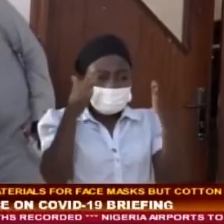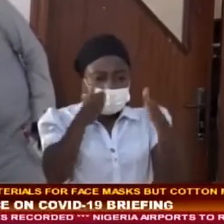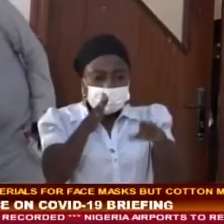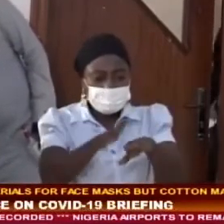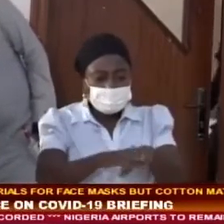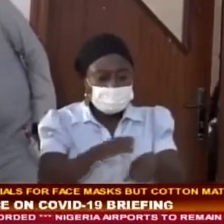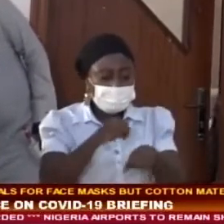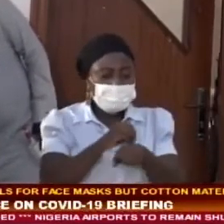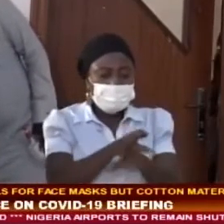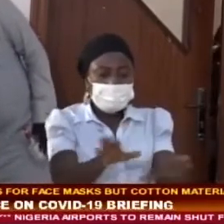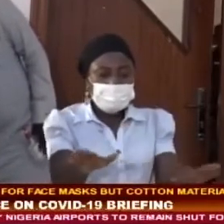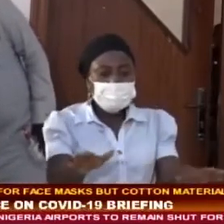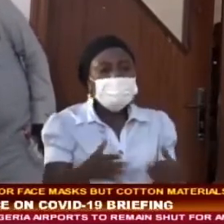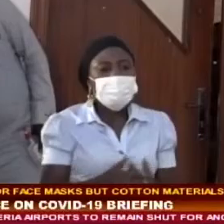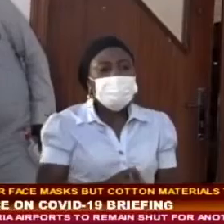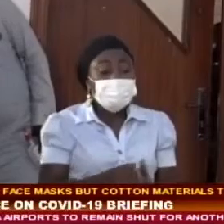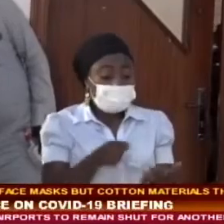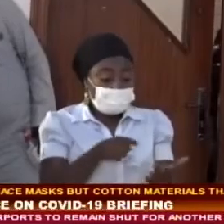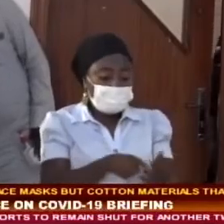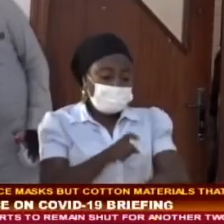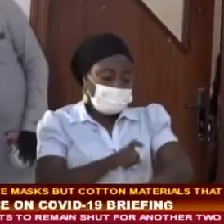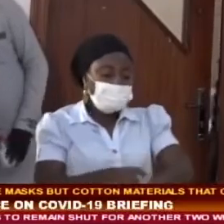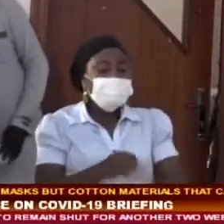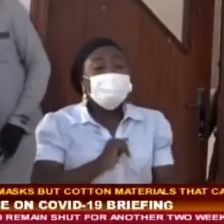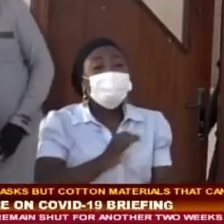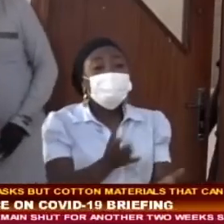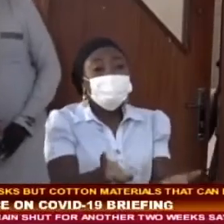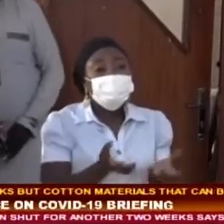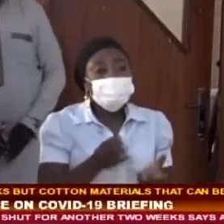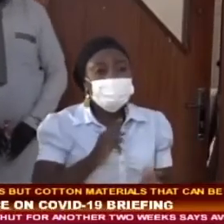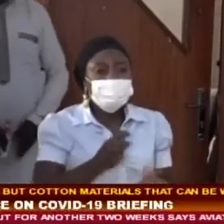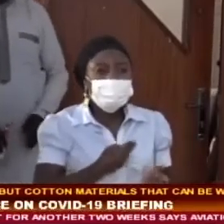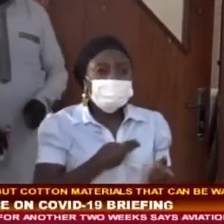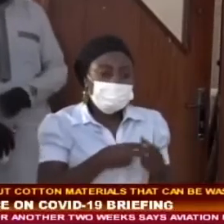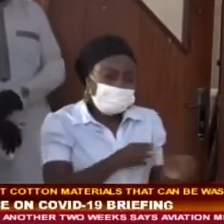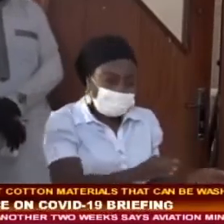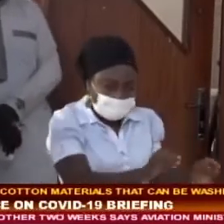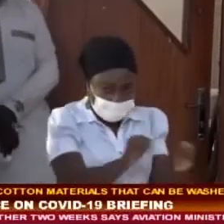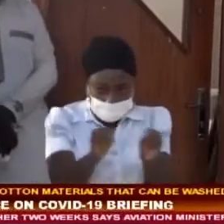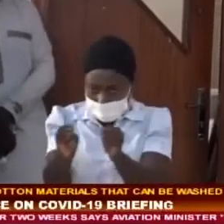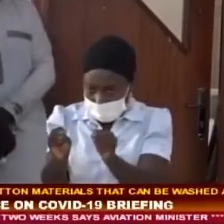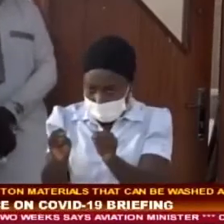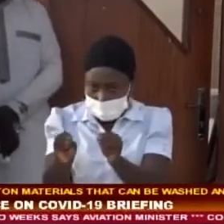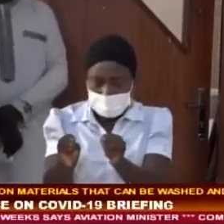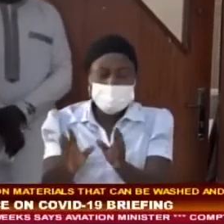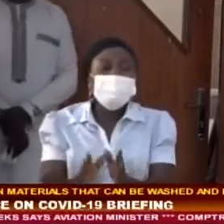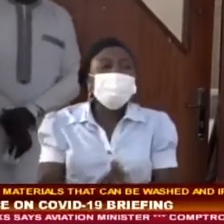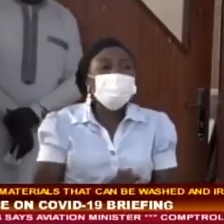COVID-19. This time around, I would like to a little bit digress.